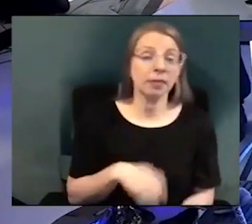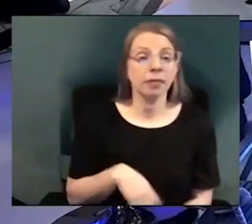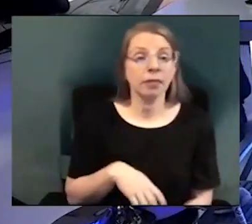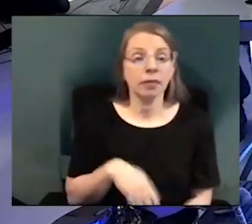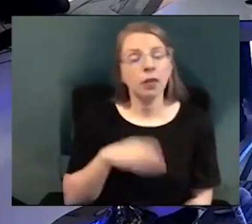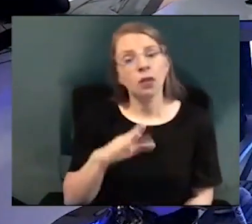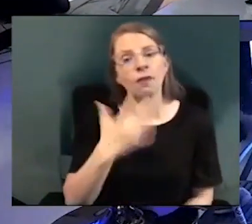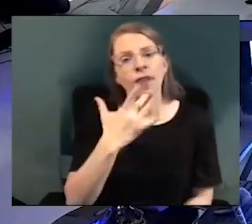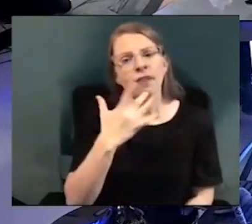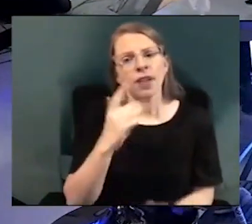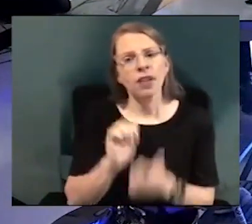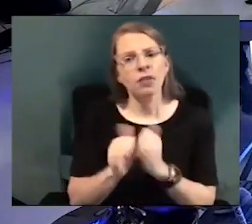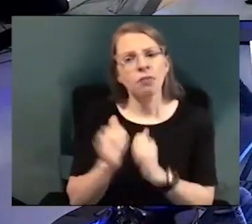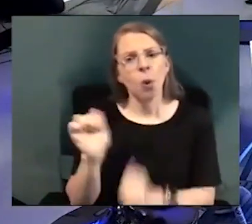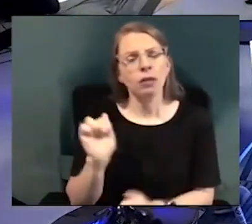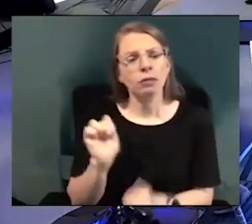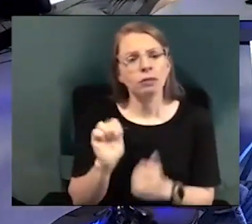sport?